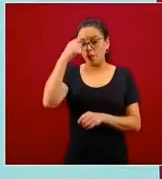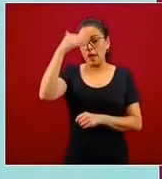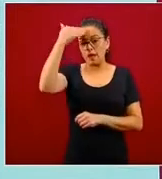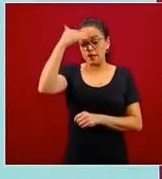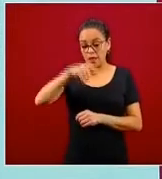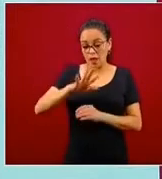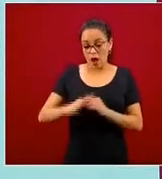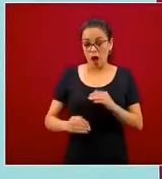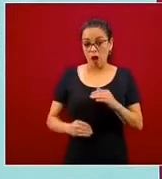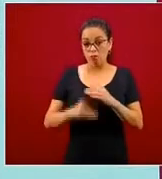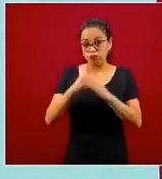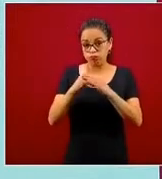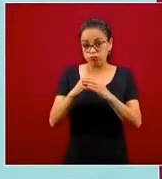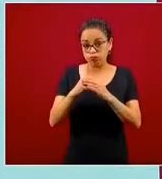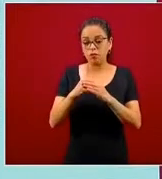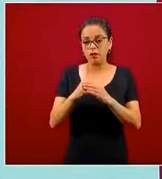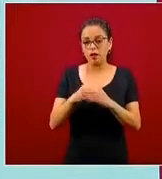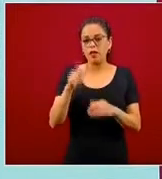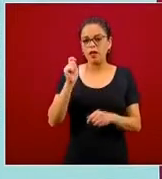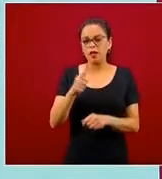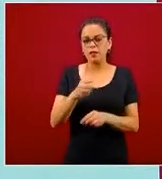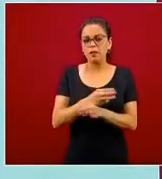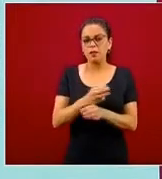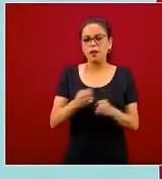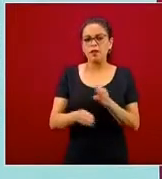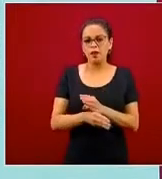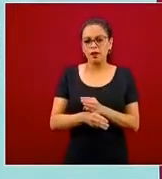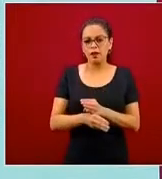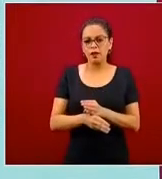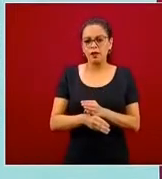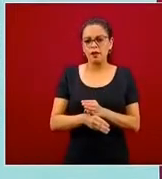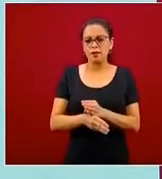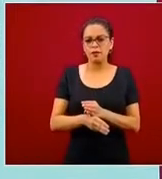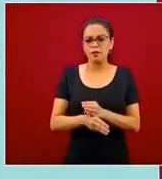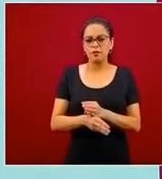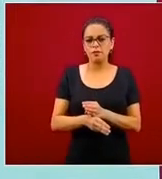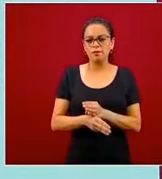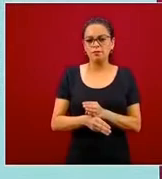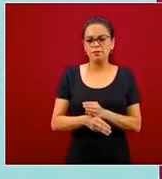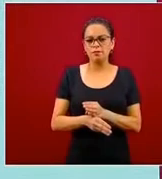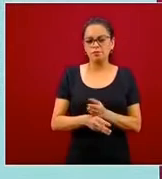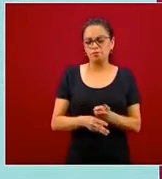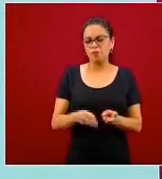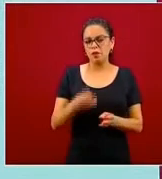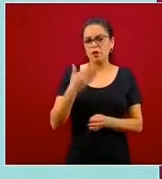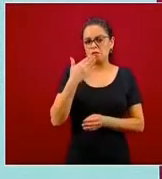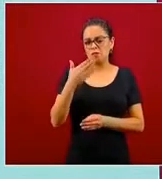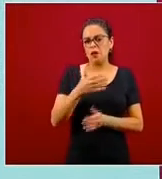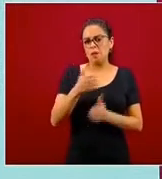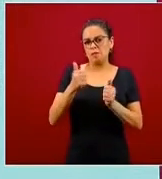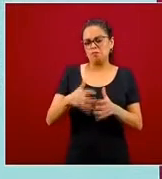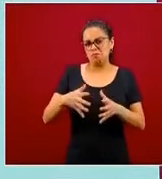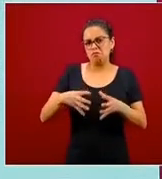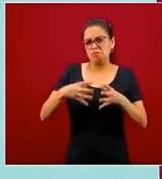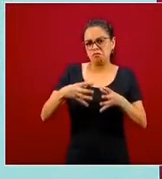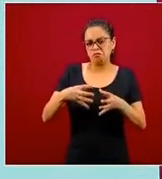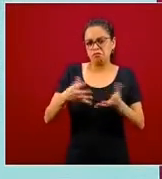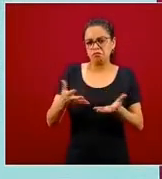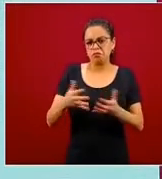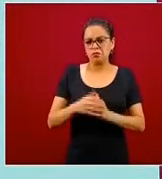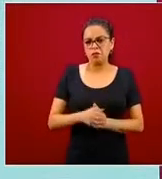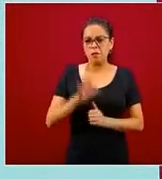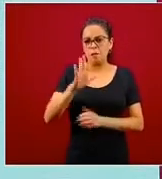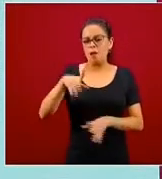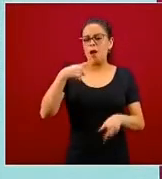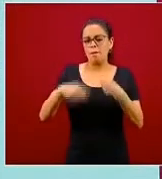see if Son it's de un full or material not. This físicamente this also has to robusto, do with generalmente son de un with